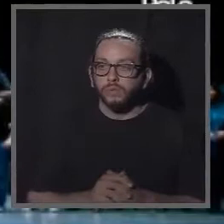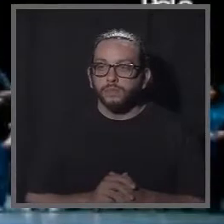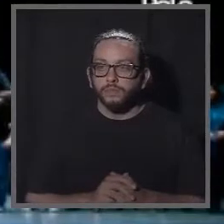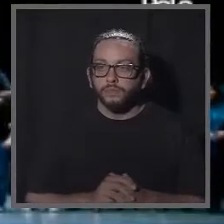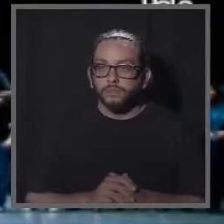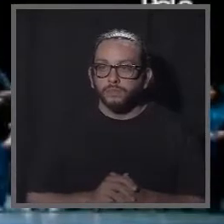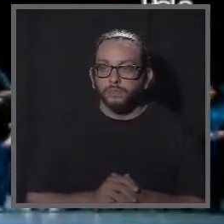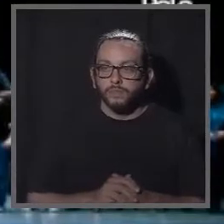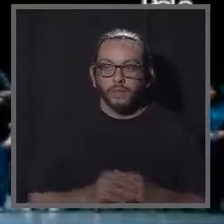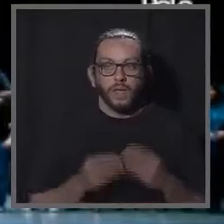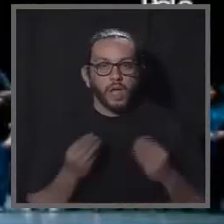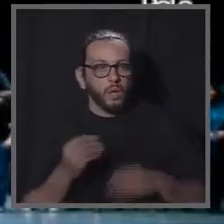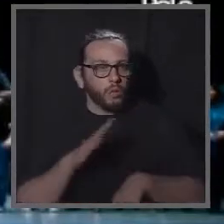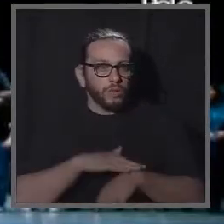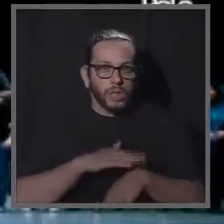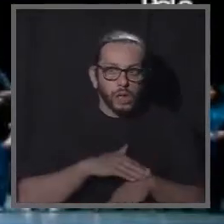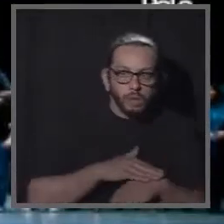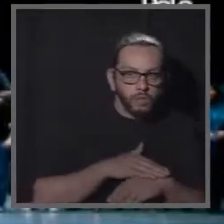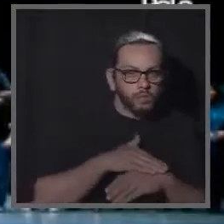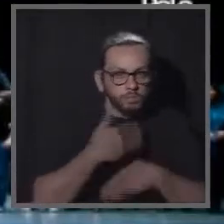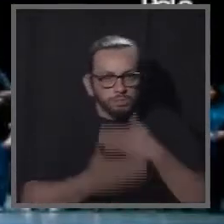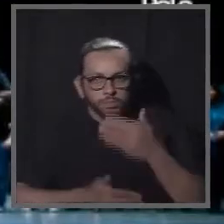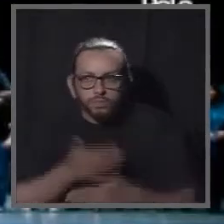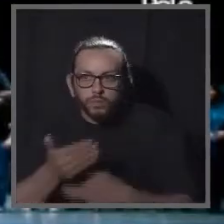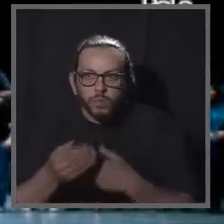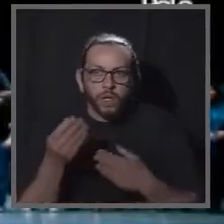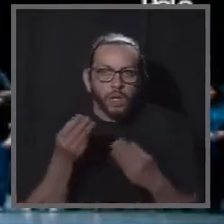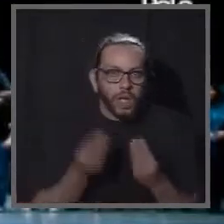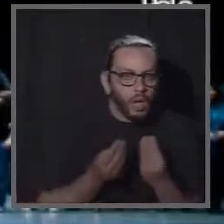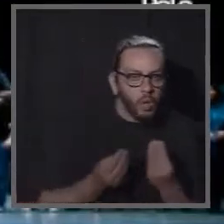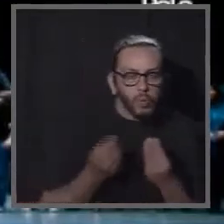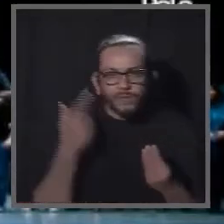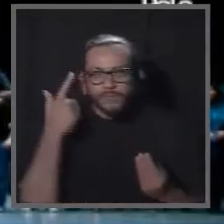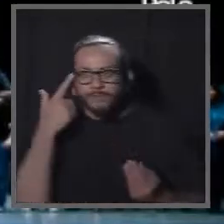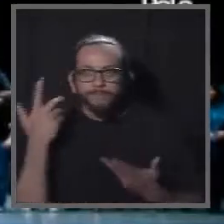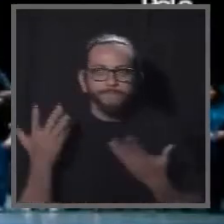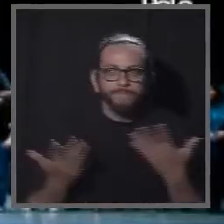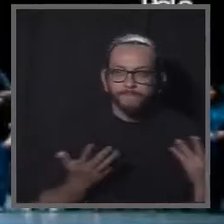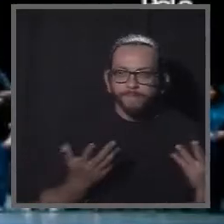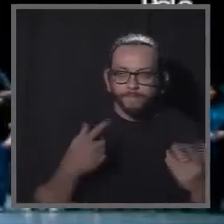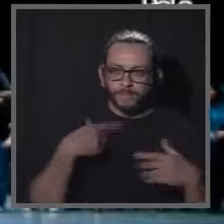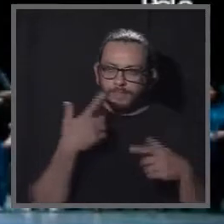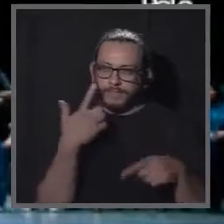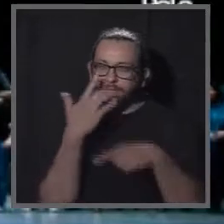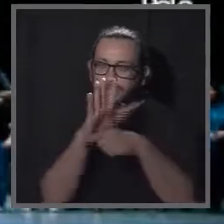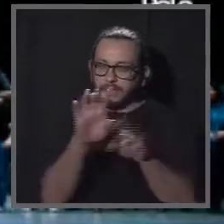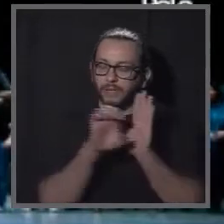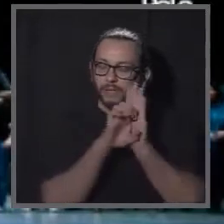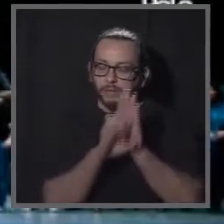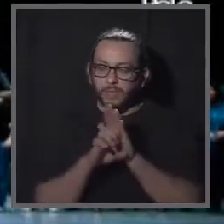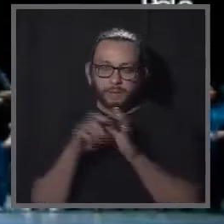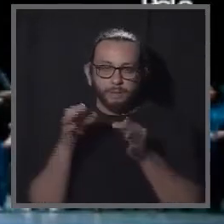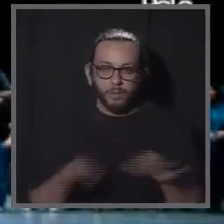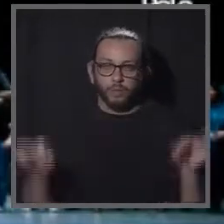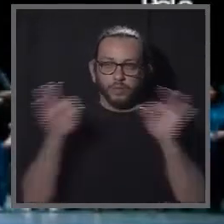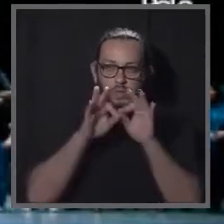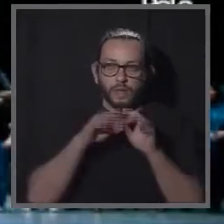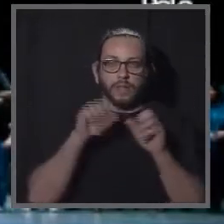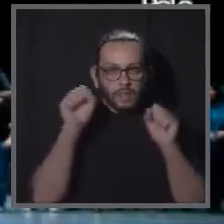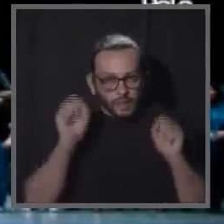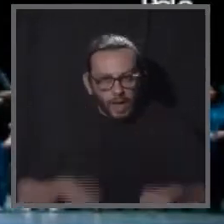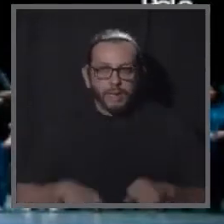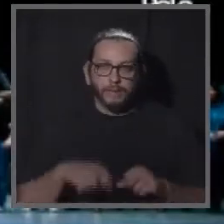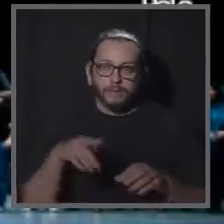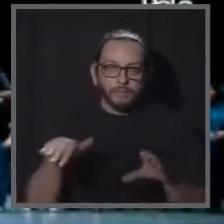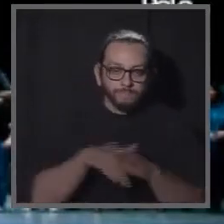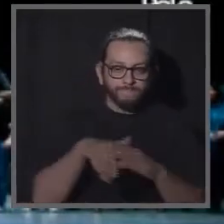work. And so time and continuity is absolutely relevant in order to have some